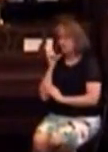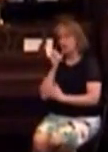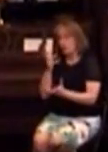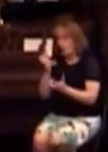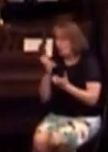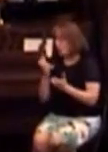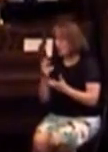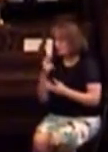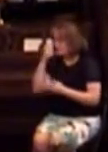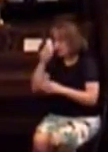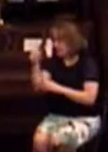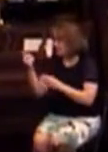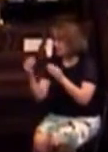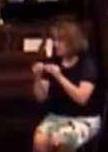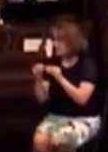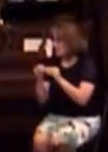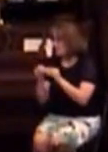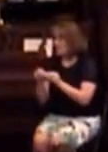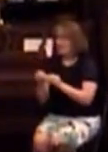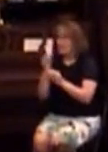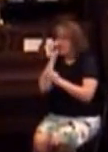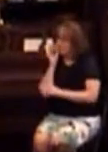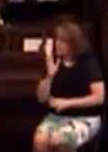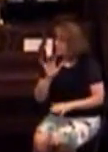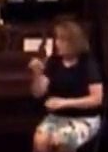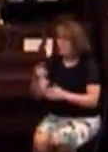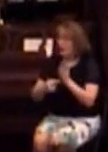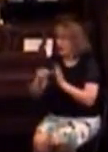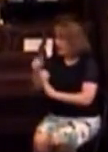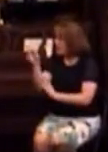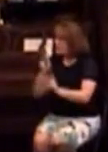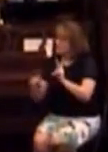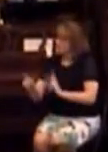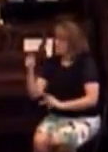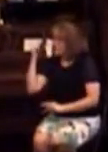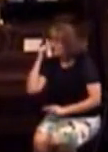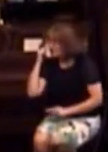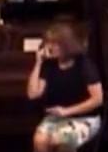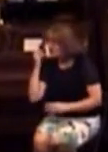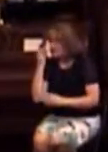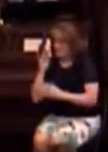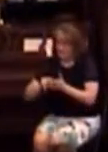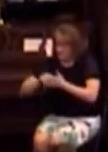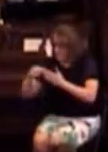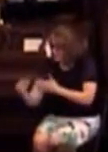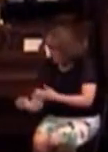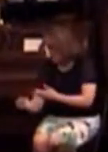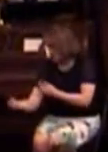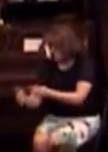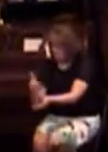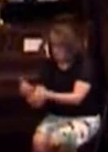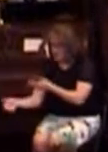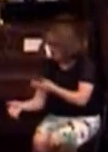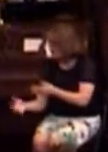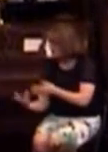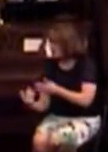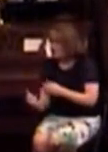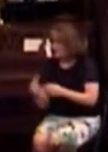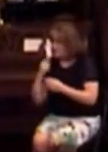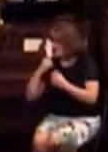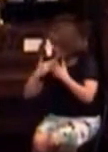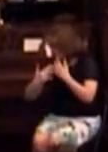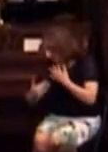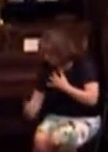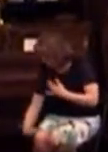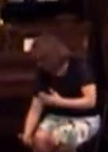what anyone thinks because this is my one shot. Oops, I fell. I hurt myself. Now it's bleeding. Blood is running down